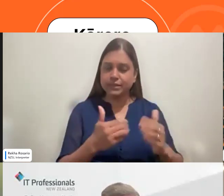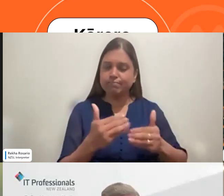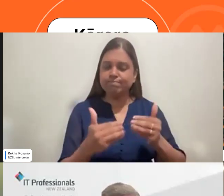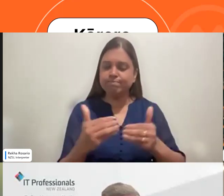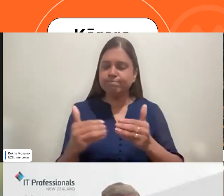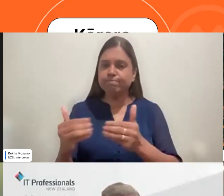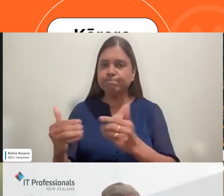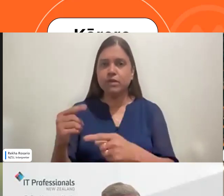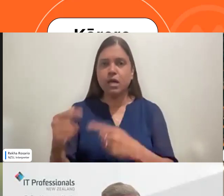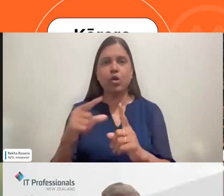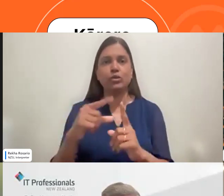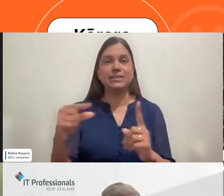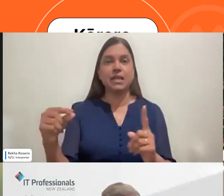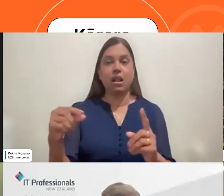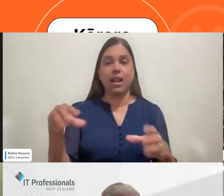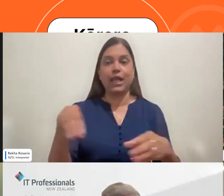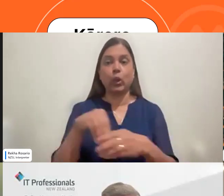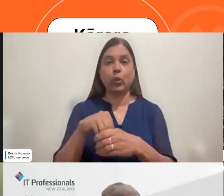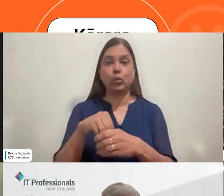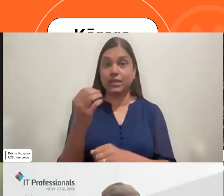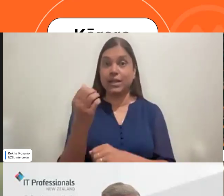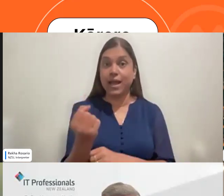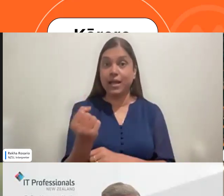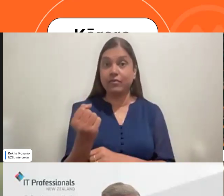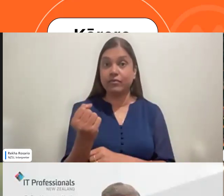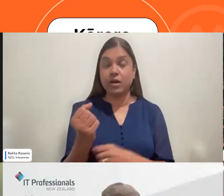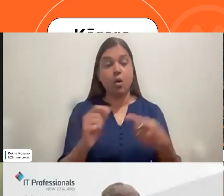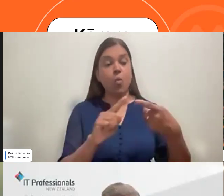inclusion. One of them, for example, is